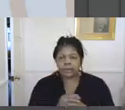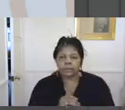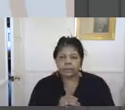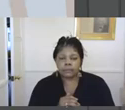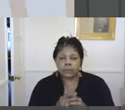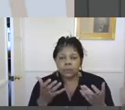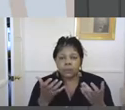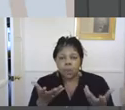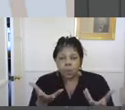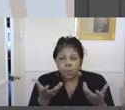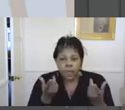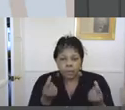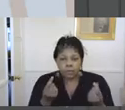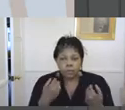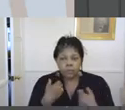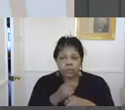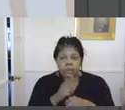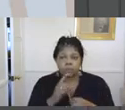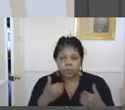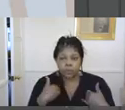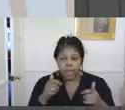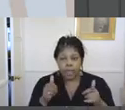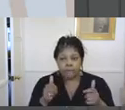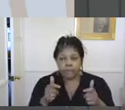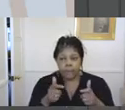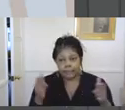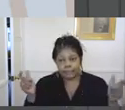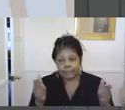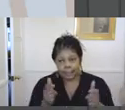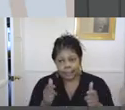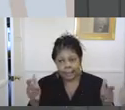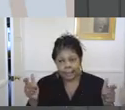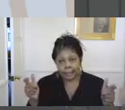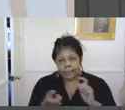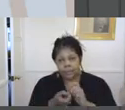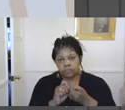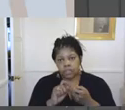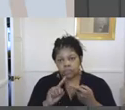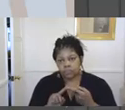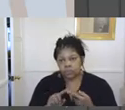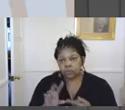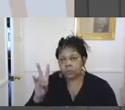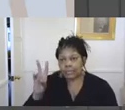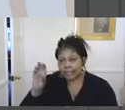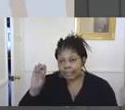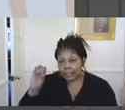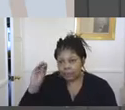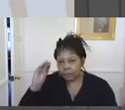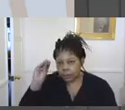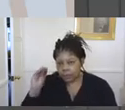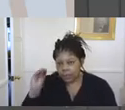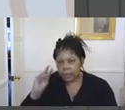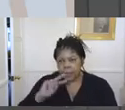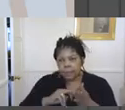to make sure that we have the scale changed to 70%. So it's a little bit smaller. That's all we're doing